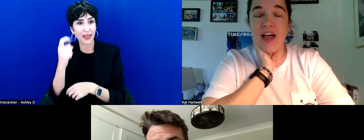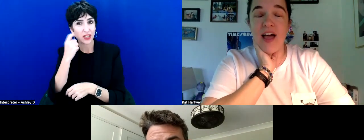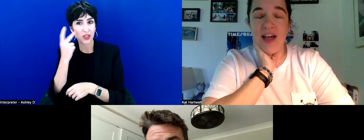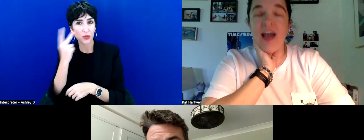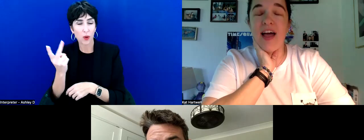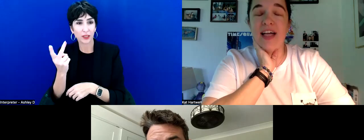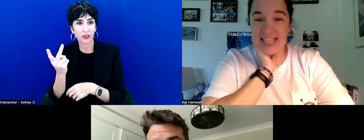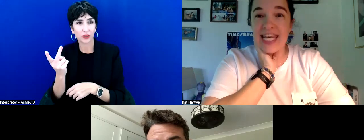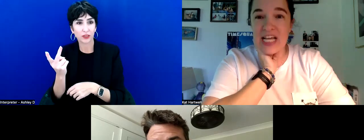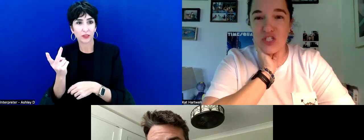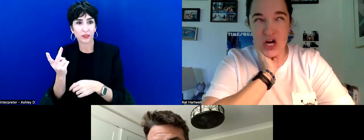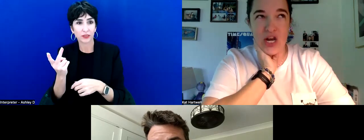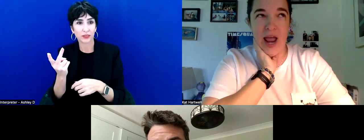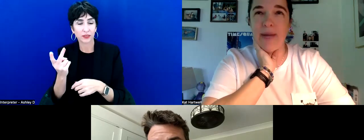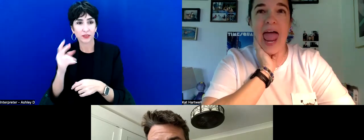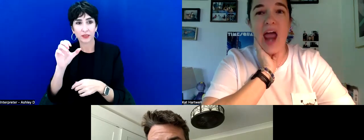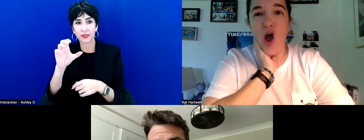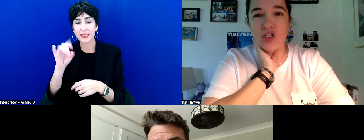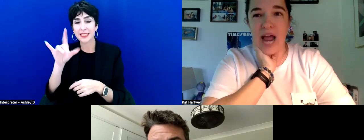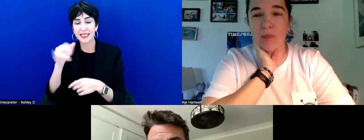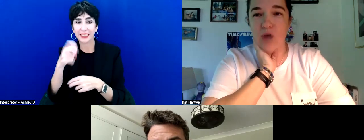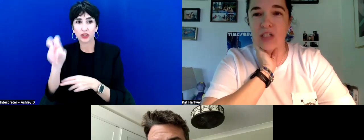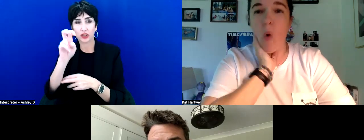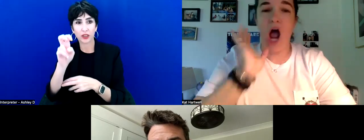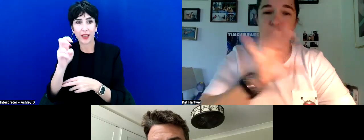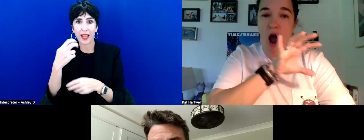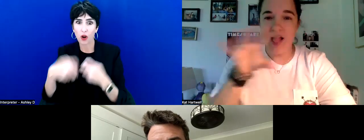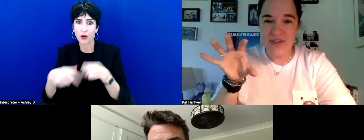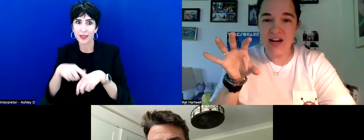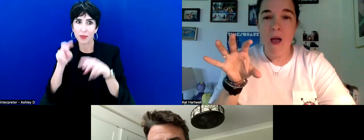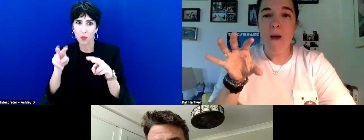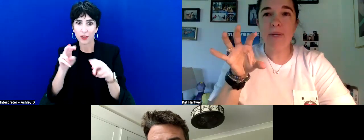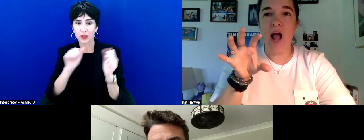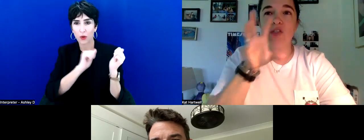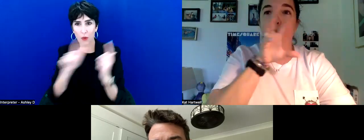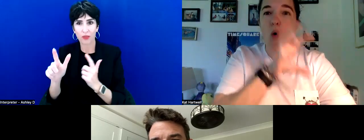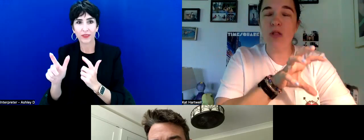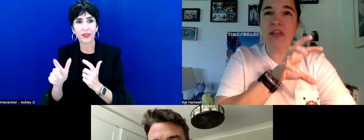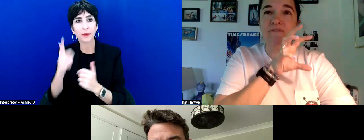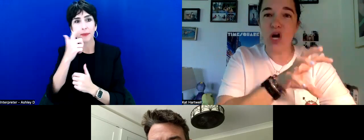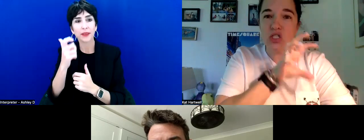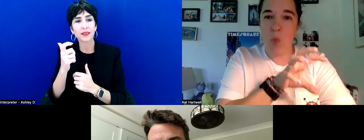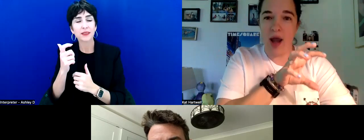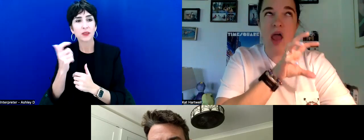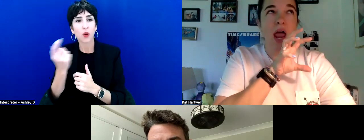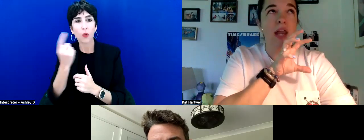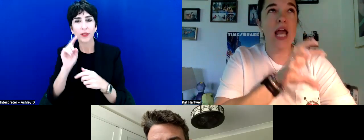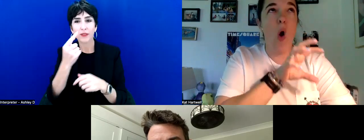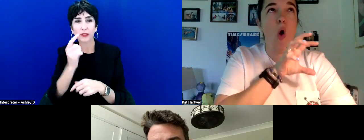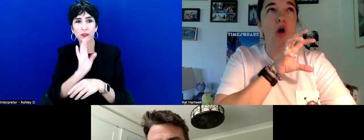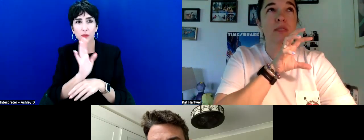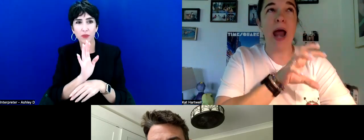watch Sydney's Journey. I mean, I had a hard time trying to watch all of it because only the first